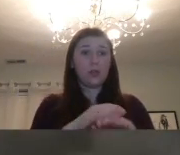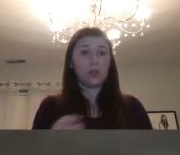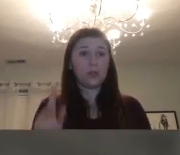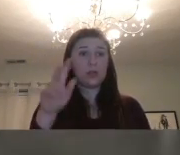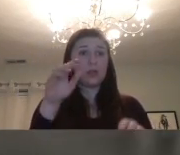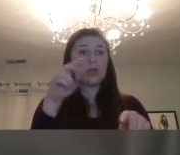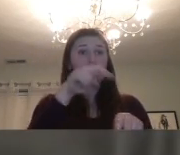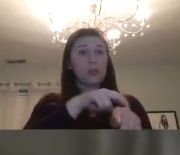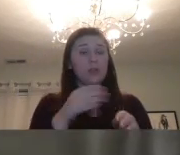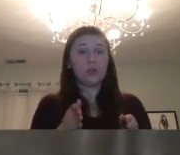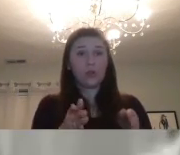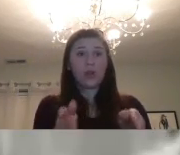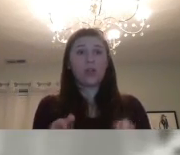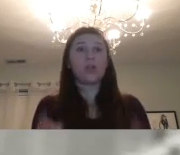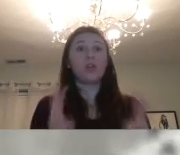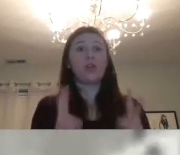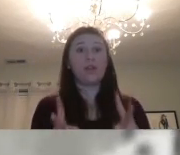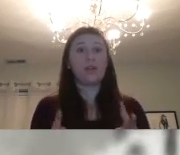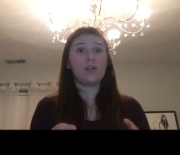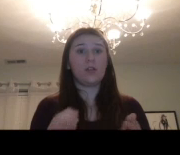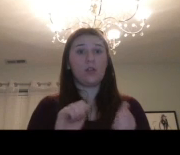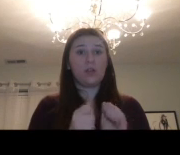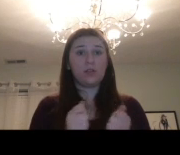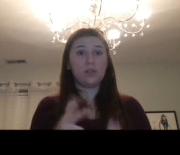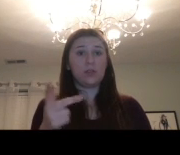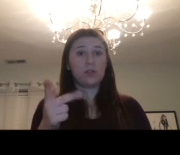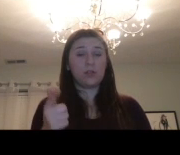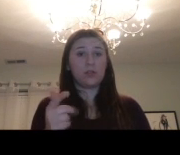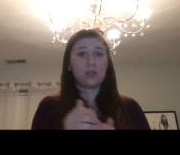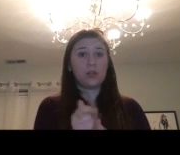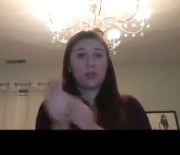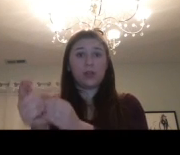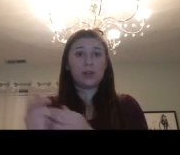On the trail, famed musher Leonard Seppala raced to get to the handoff point.